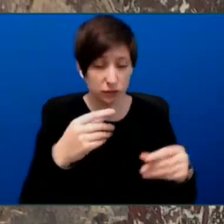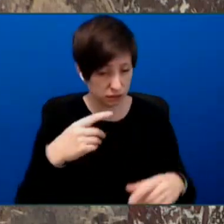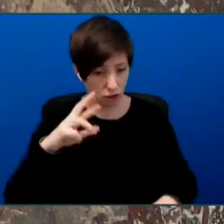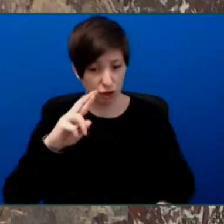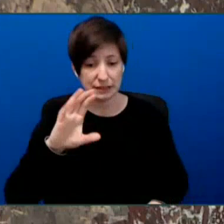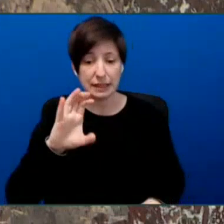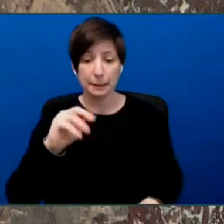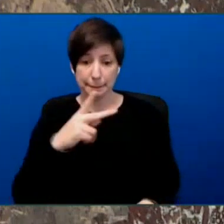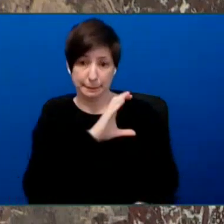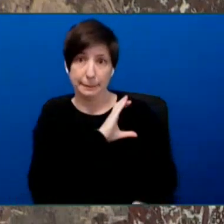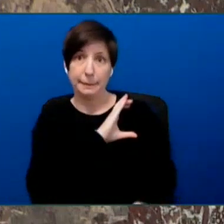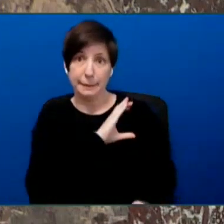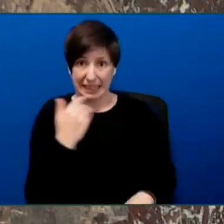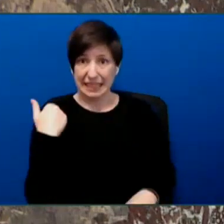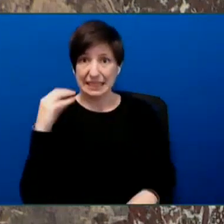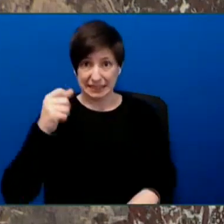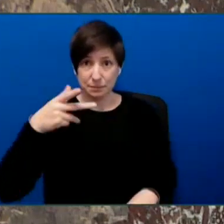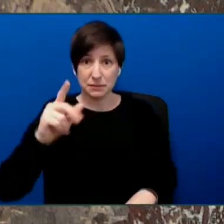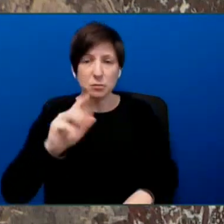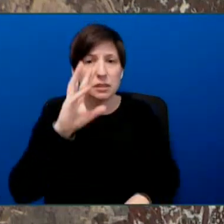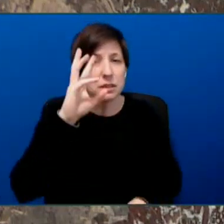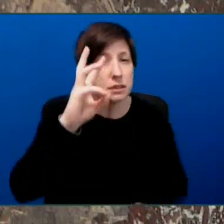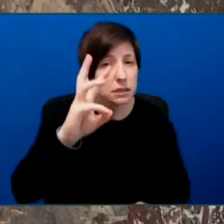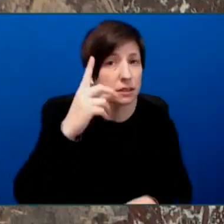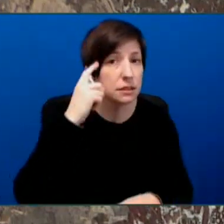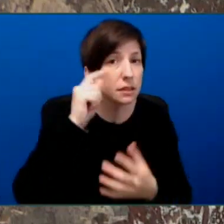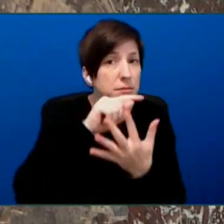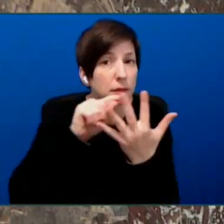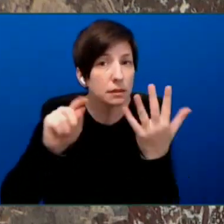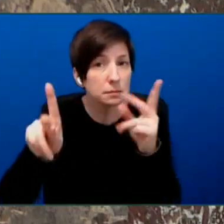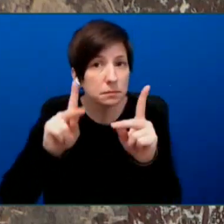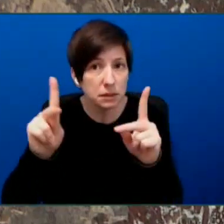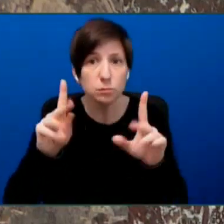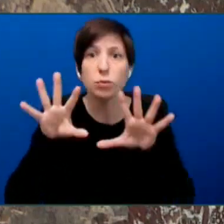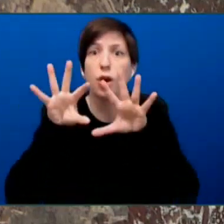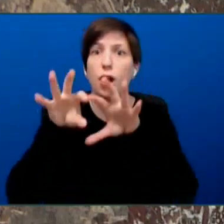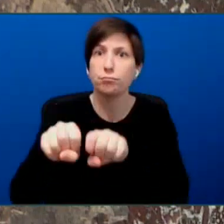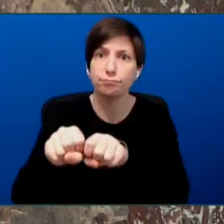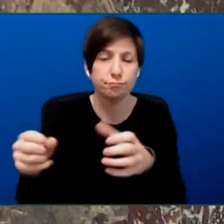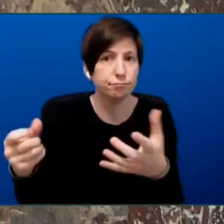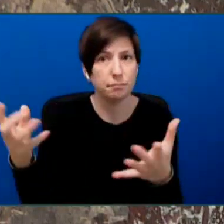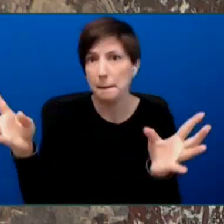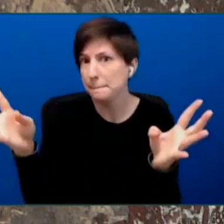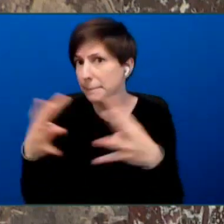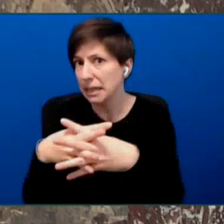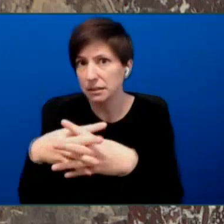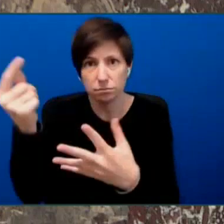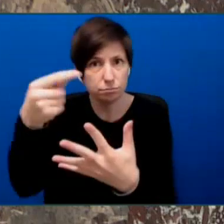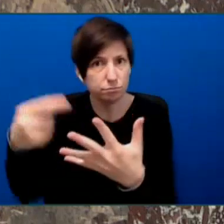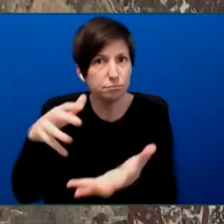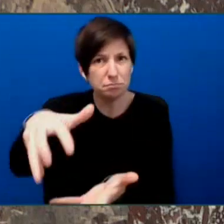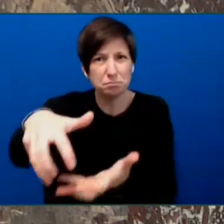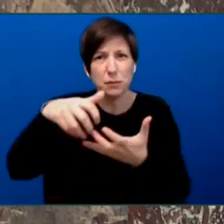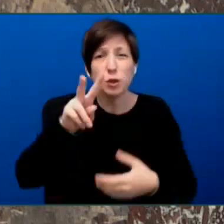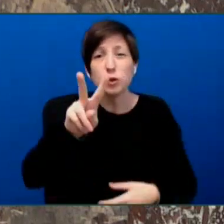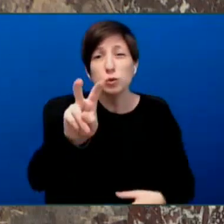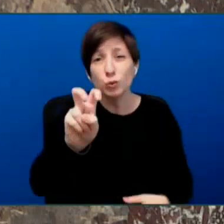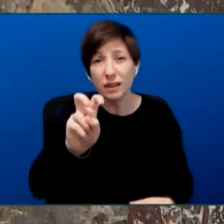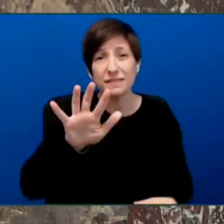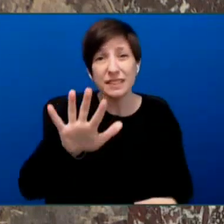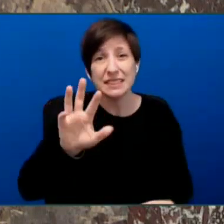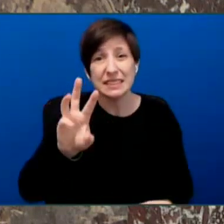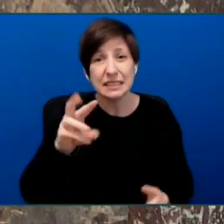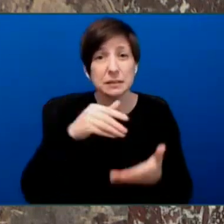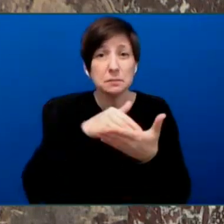year, 6 suspects, one of the largest drug busts in BC history, $256 million worth of fentanyl. The last 2 convicted each